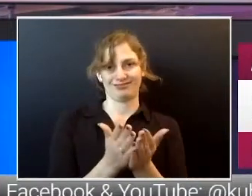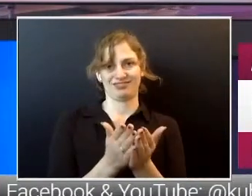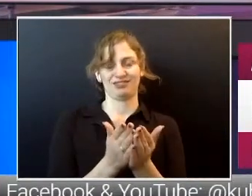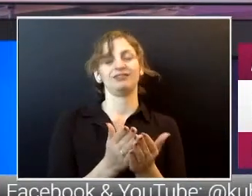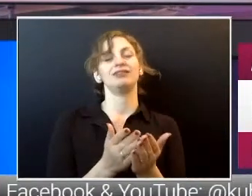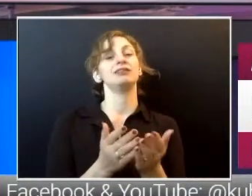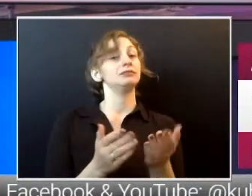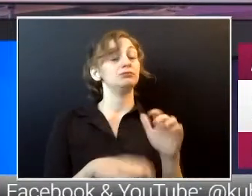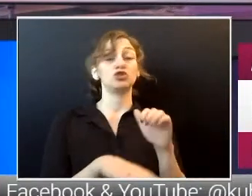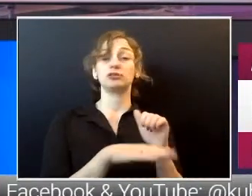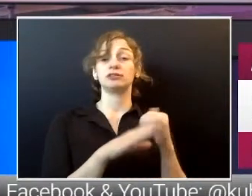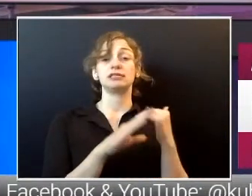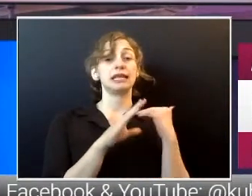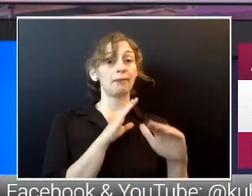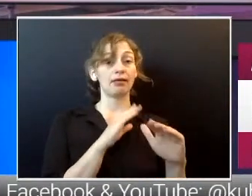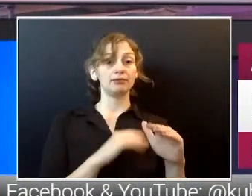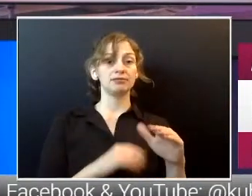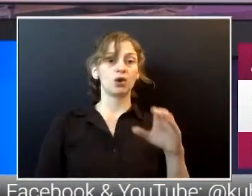It's